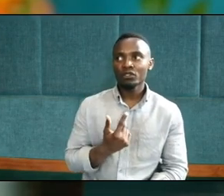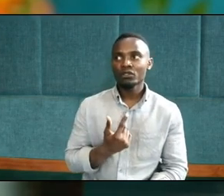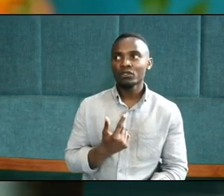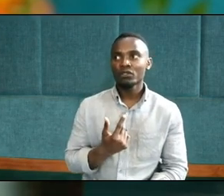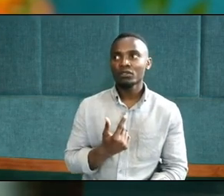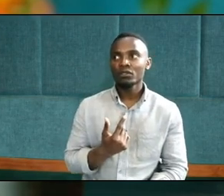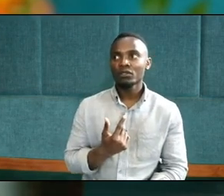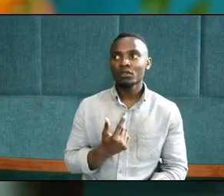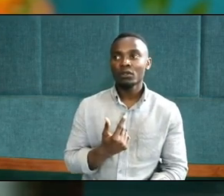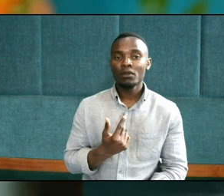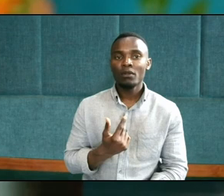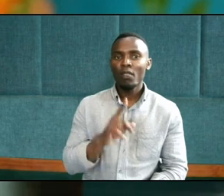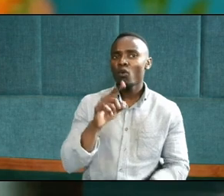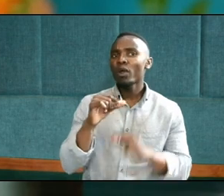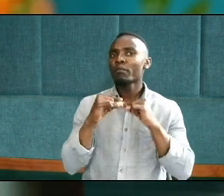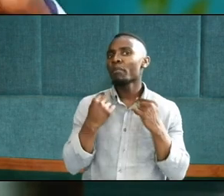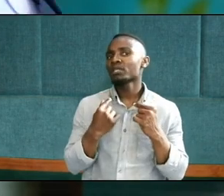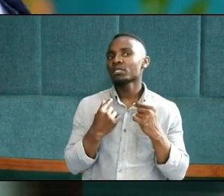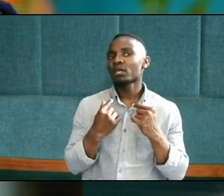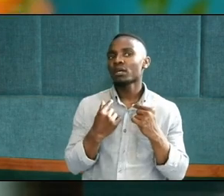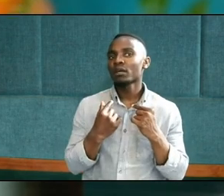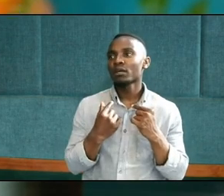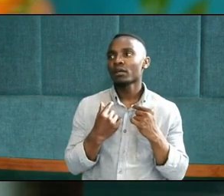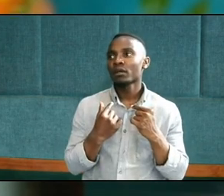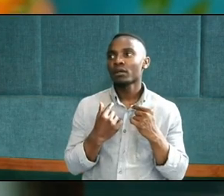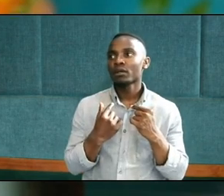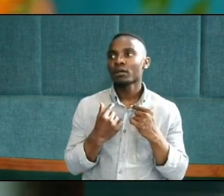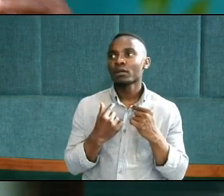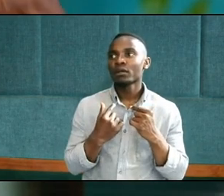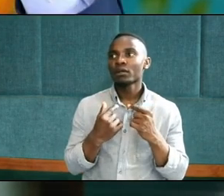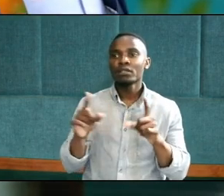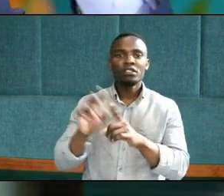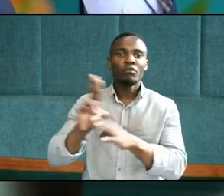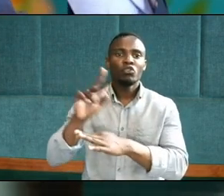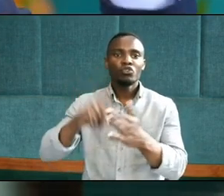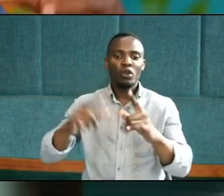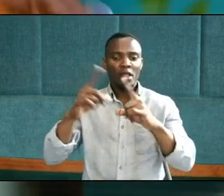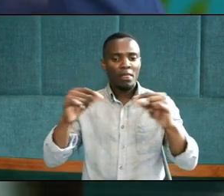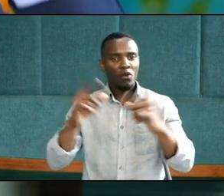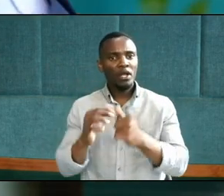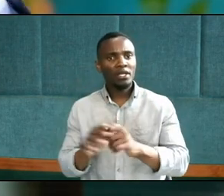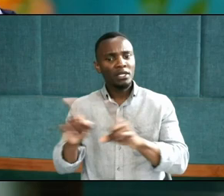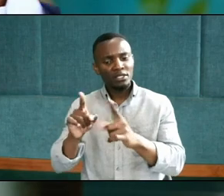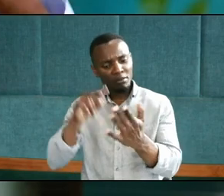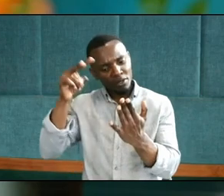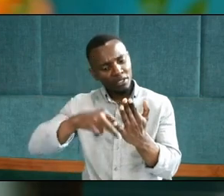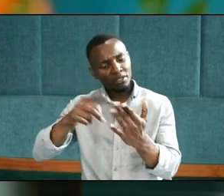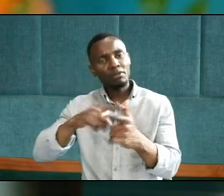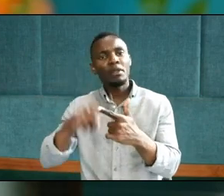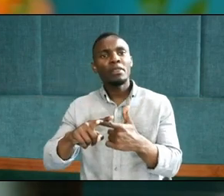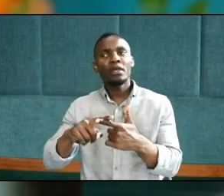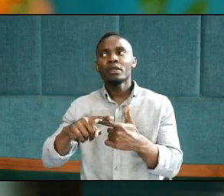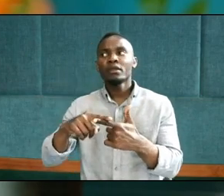Pacific Division, one pastor reading that statement from Ellen White, he was inspired and came